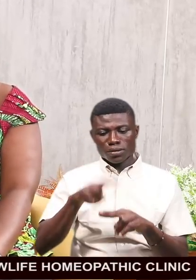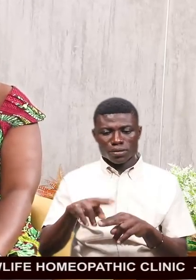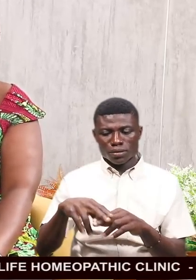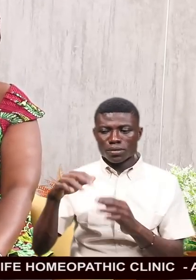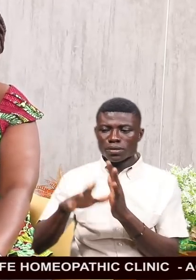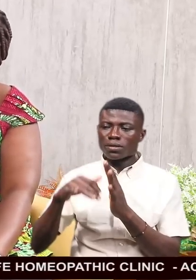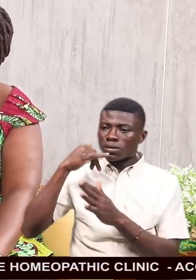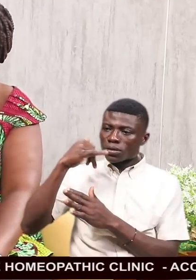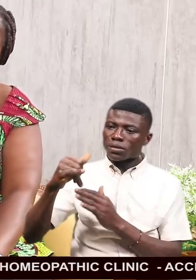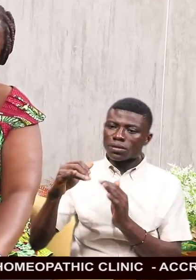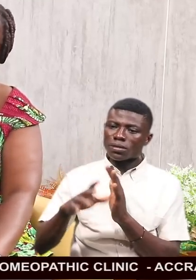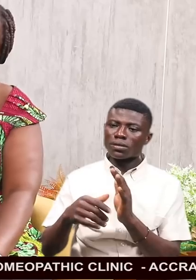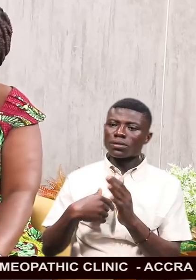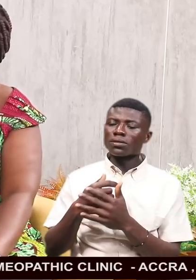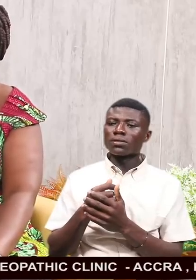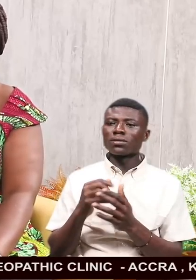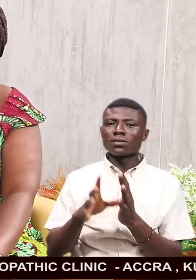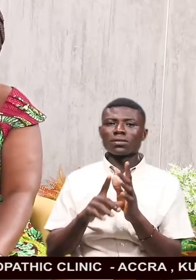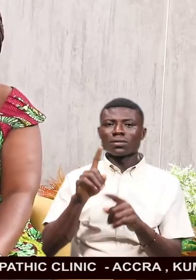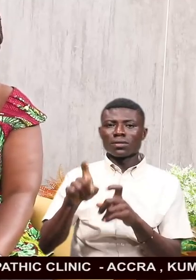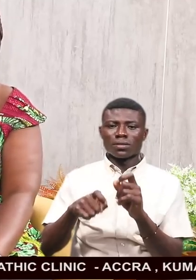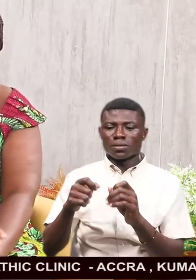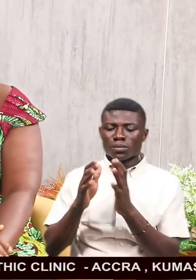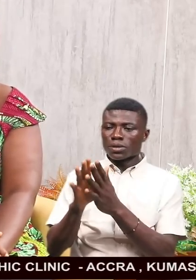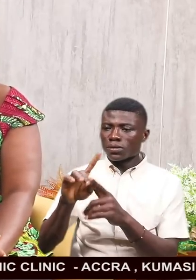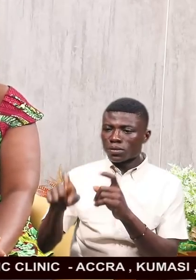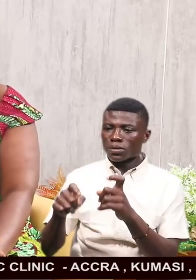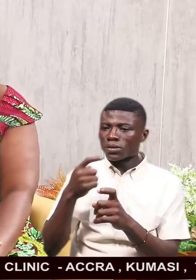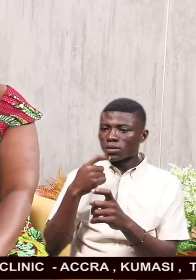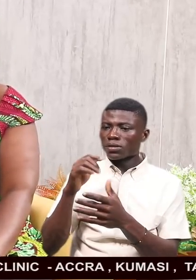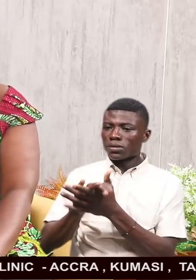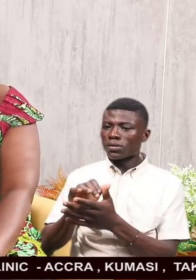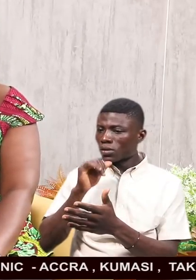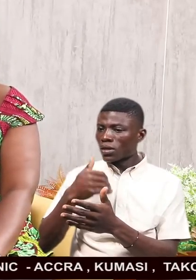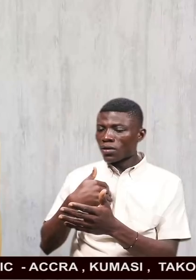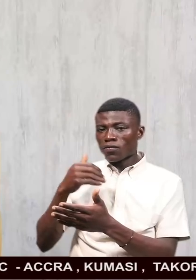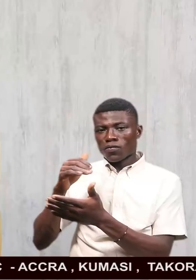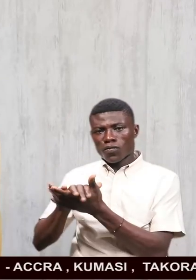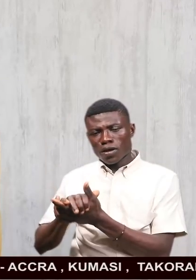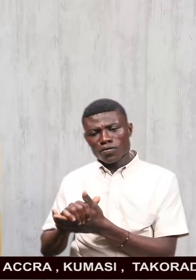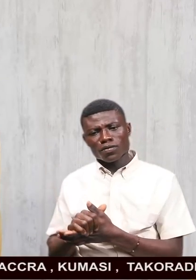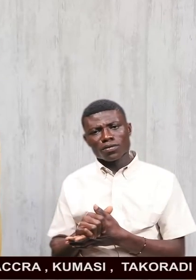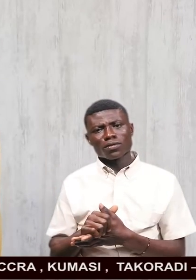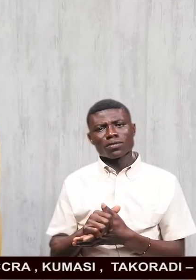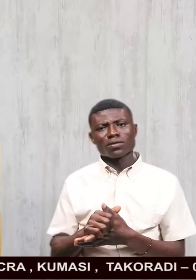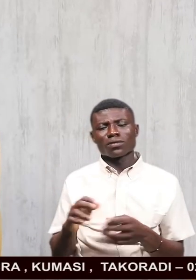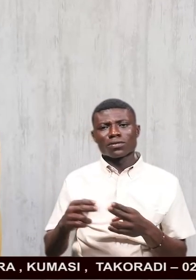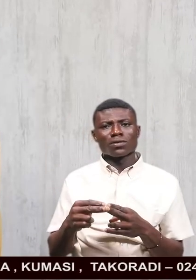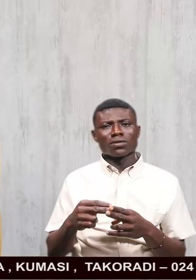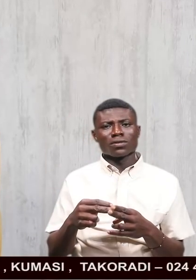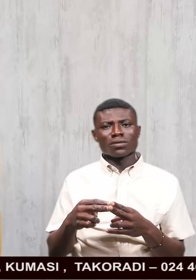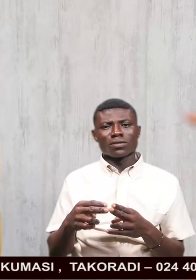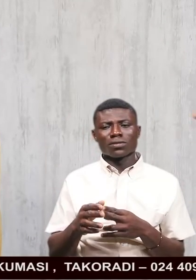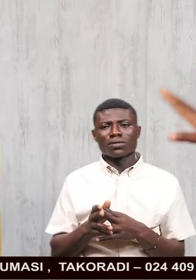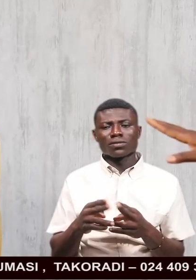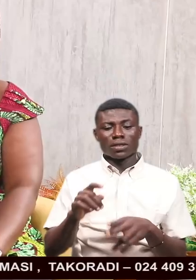way. Now me churn a damn for no questions I owe Missa or so on a real near it. It's what didn't sign a corner worry